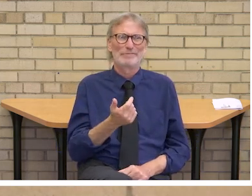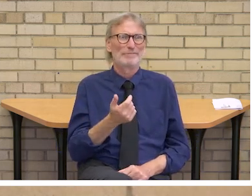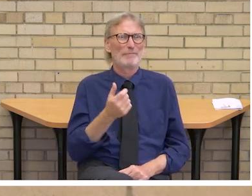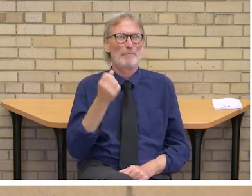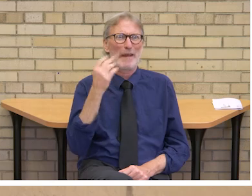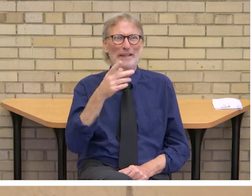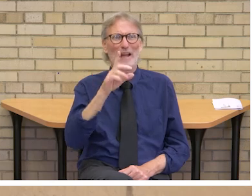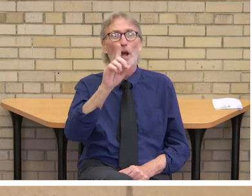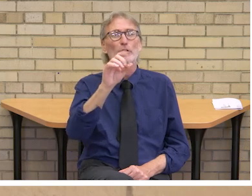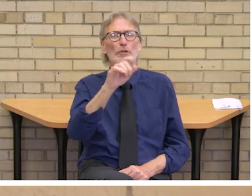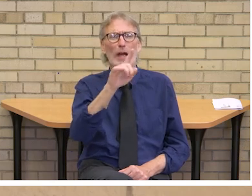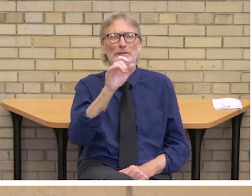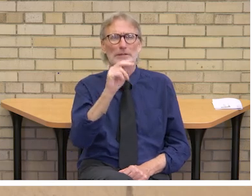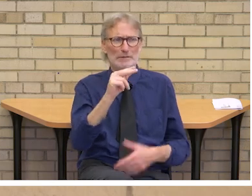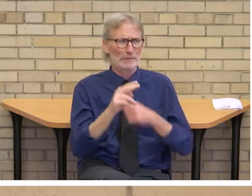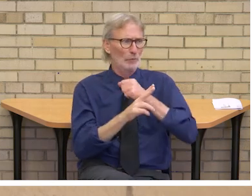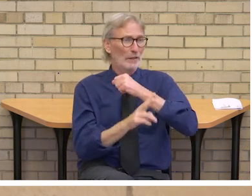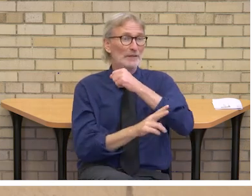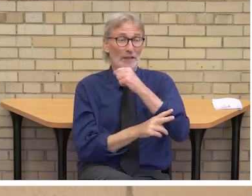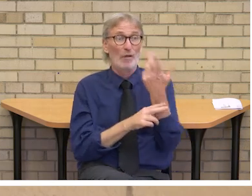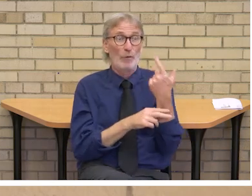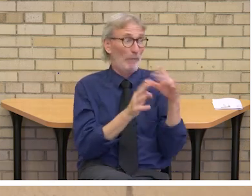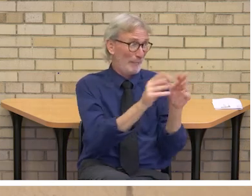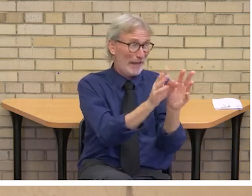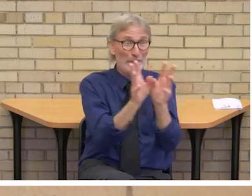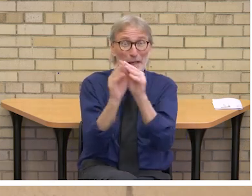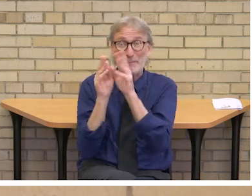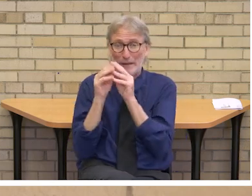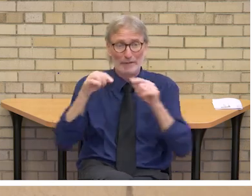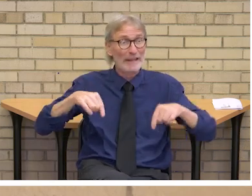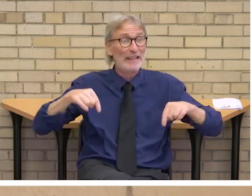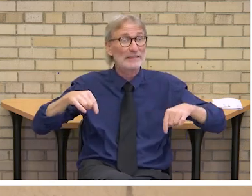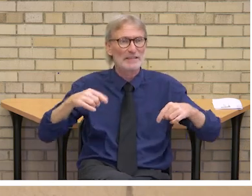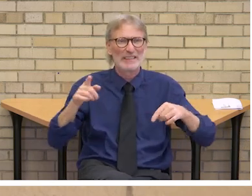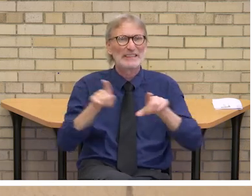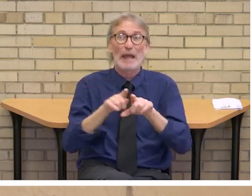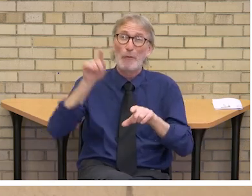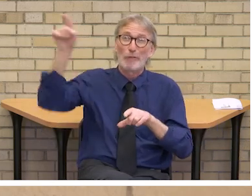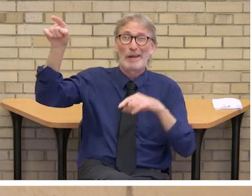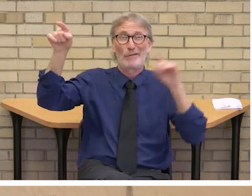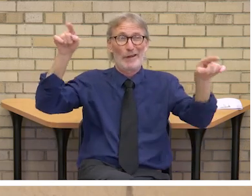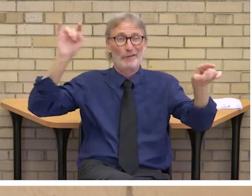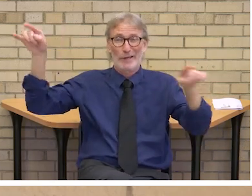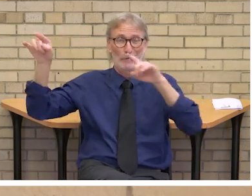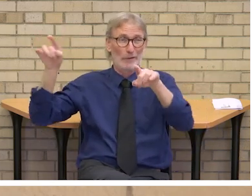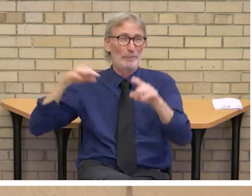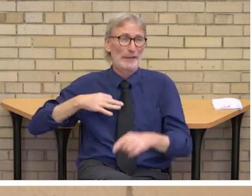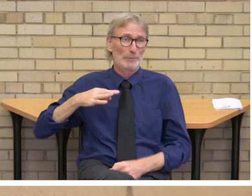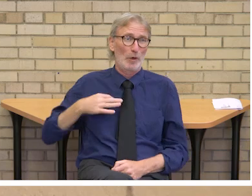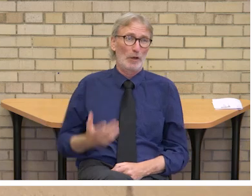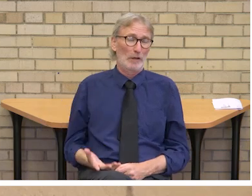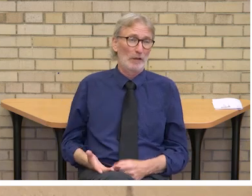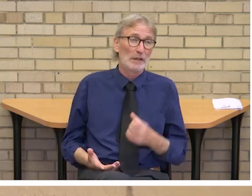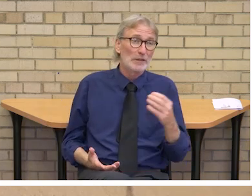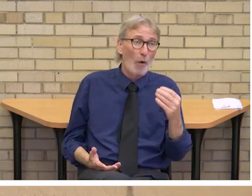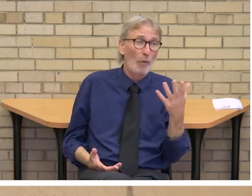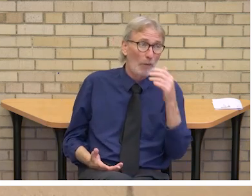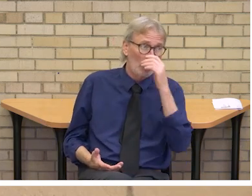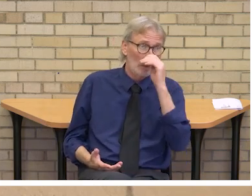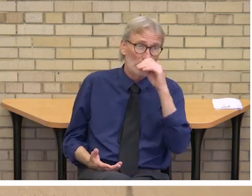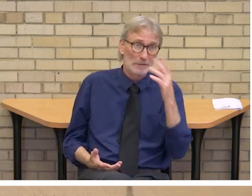is a conversation we're having in communities across the city. So,